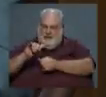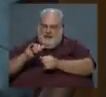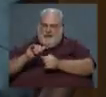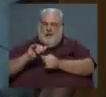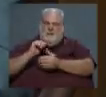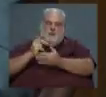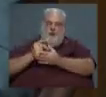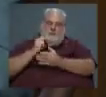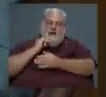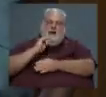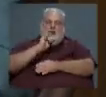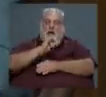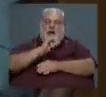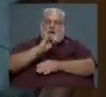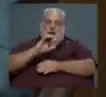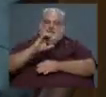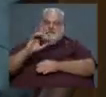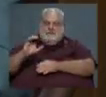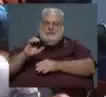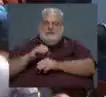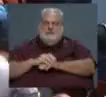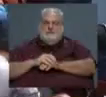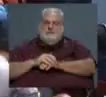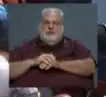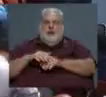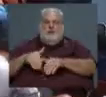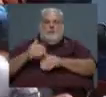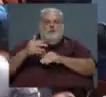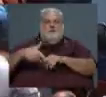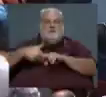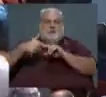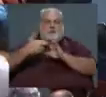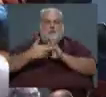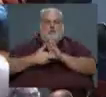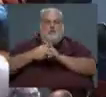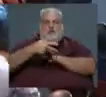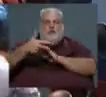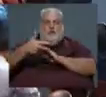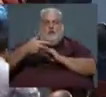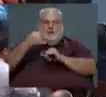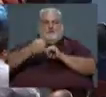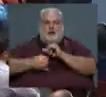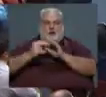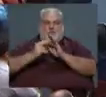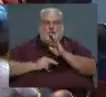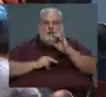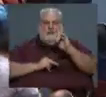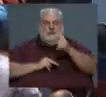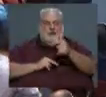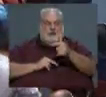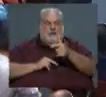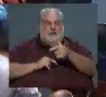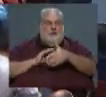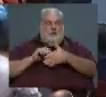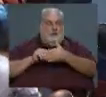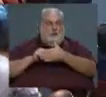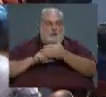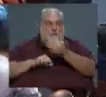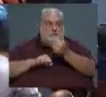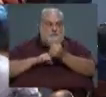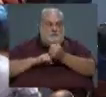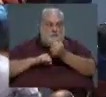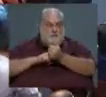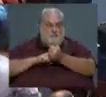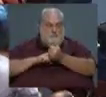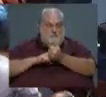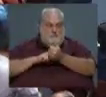and Families for 2017. Second reading. We suspend the rules and place on third and final reading. Second. There's a motion and a second to suspend the rules and